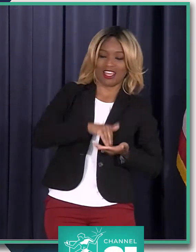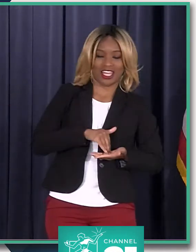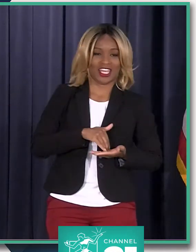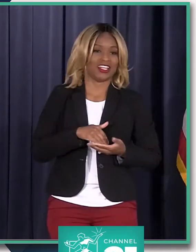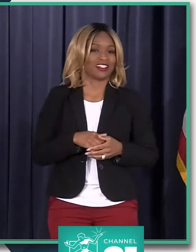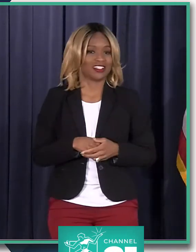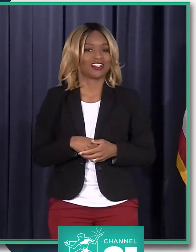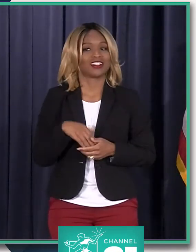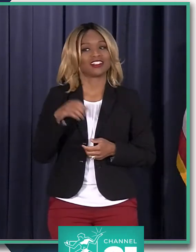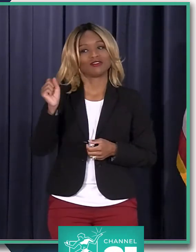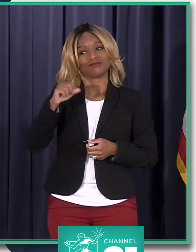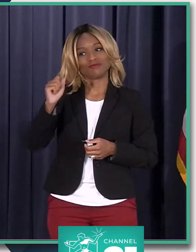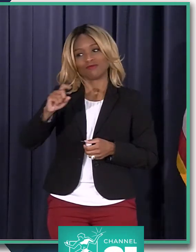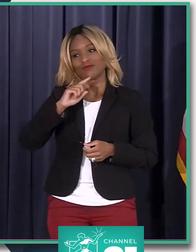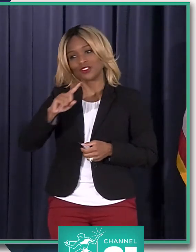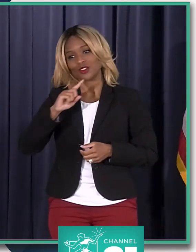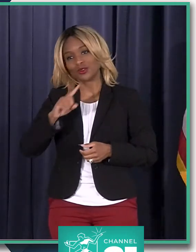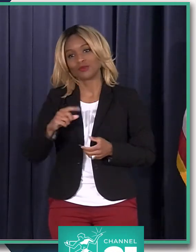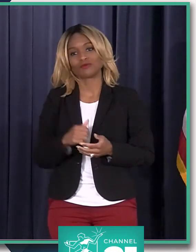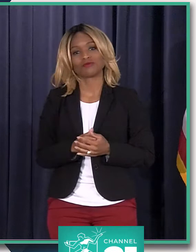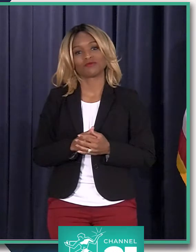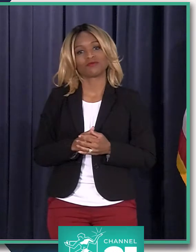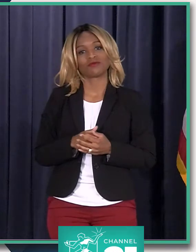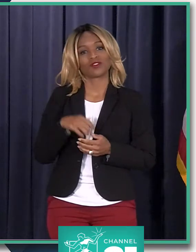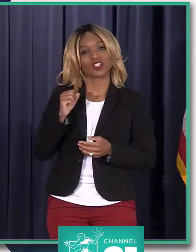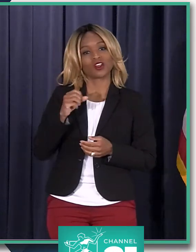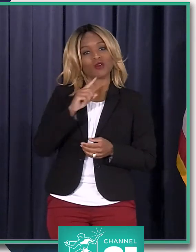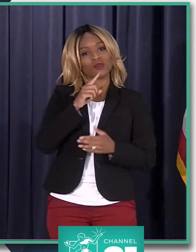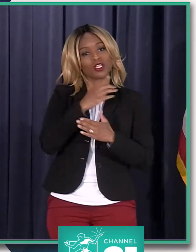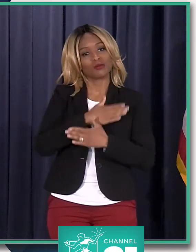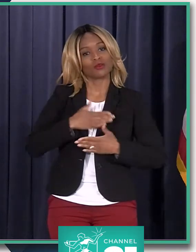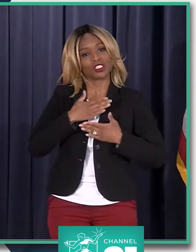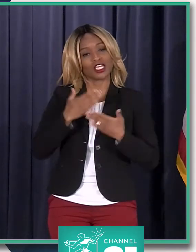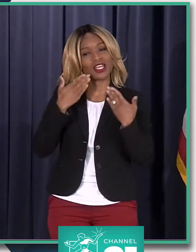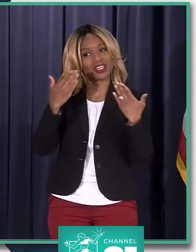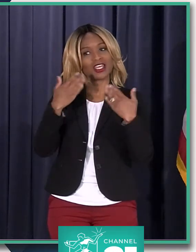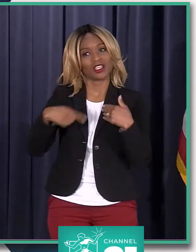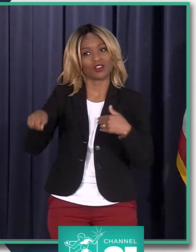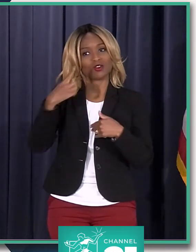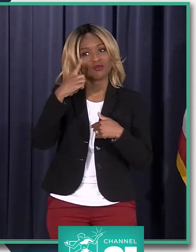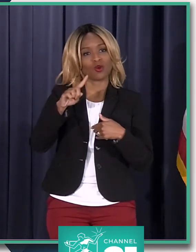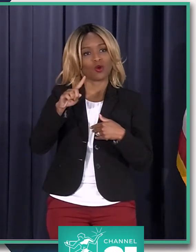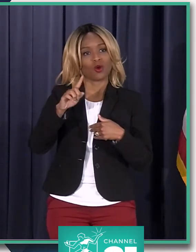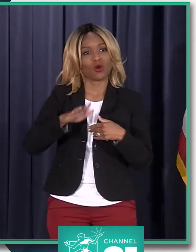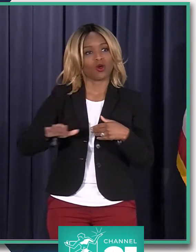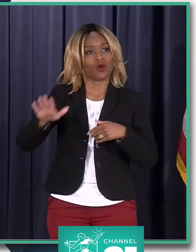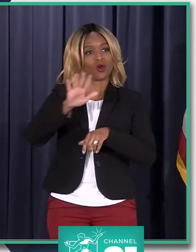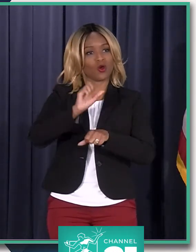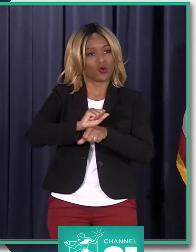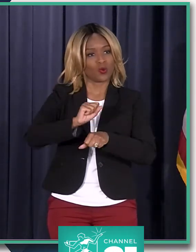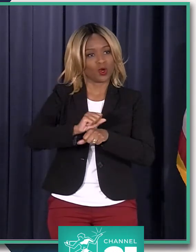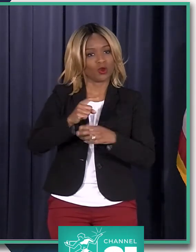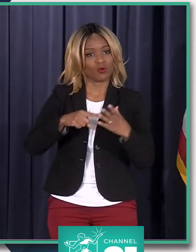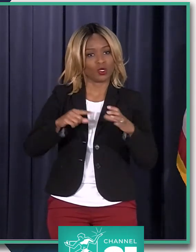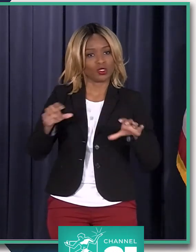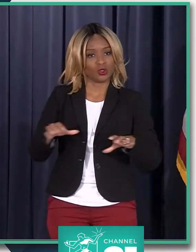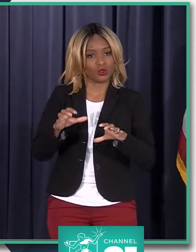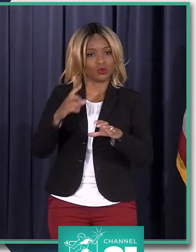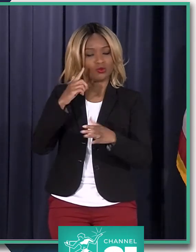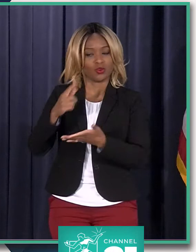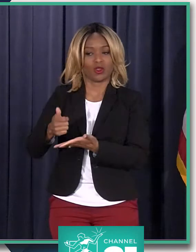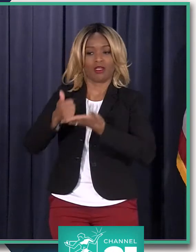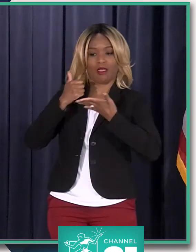Yes, that is true. That is true. I really appreciate and thank you all for all the work that you're doing over here to help us